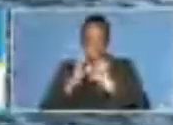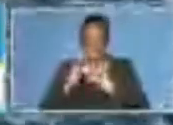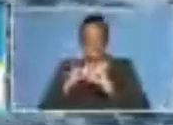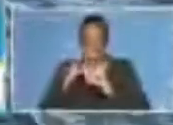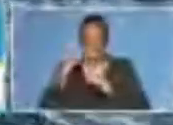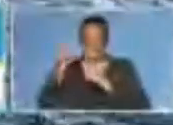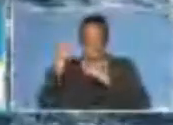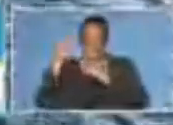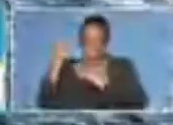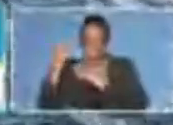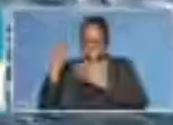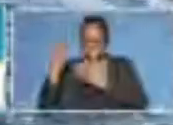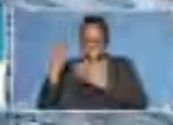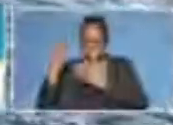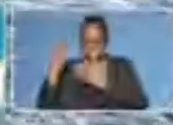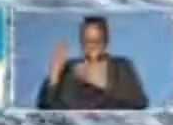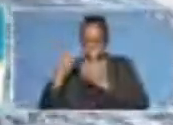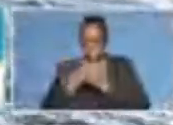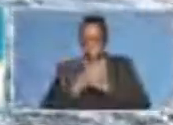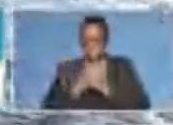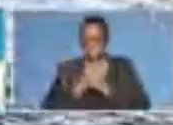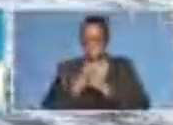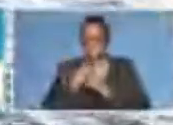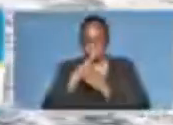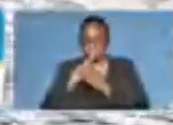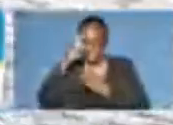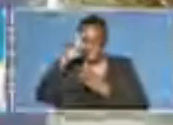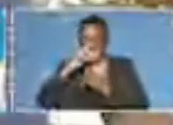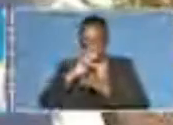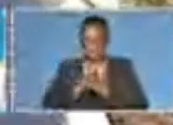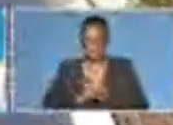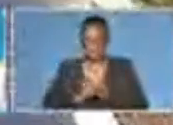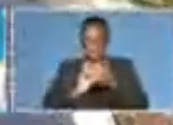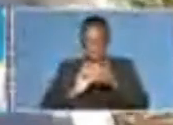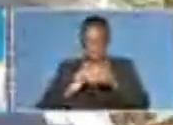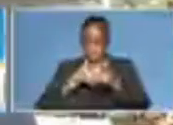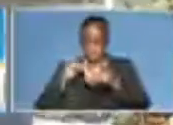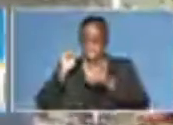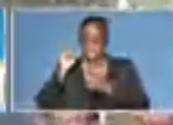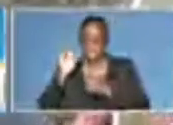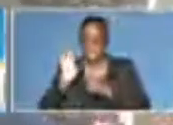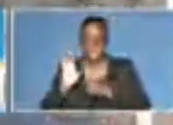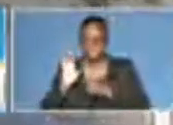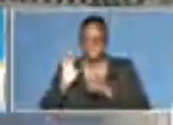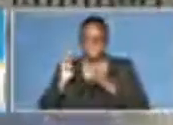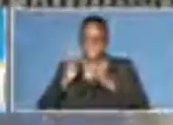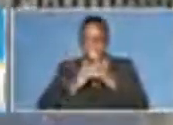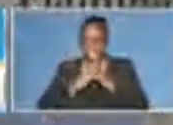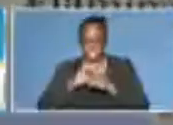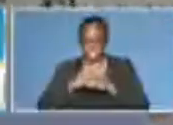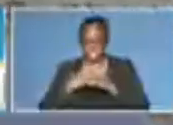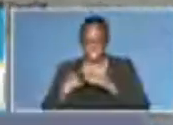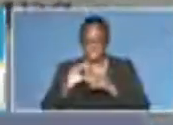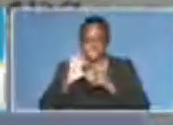are gained by our neighbors to the north. The maritime sector, we believe, could be $100 million a year revenue sector for the